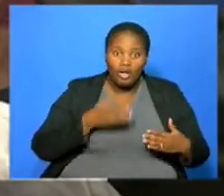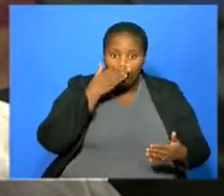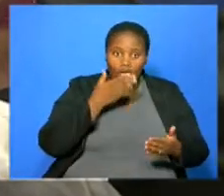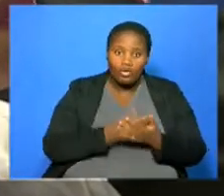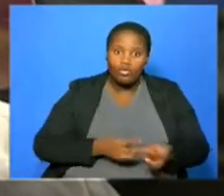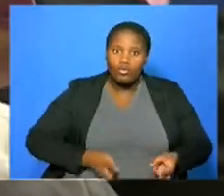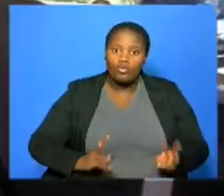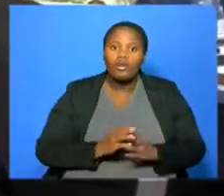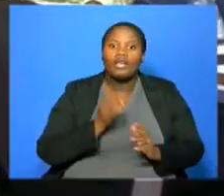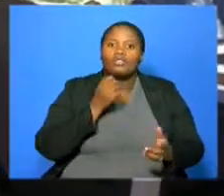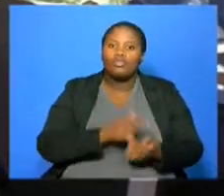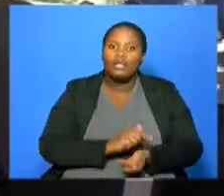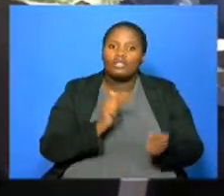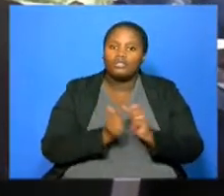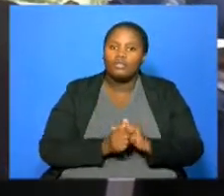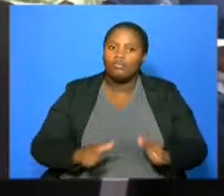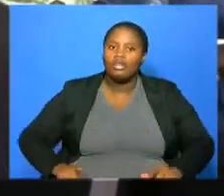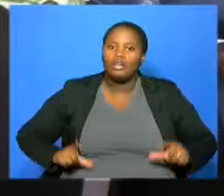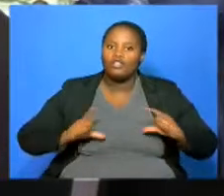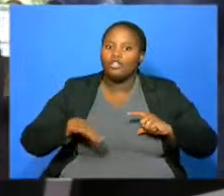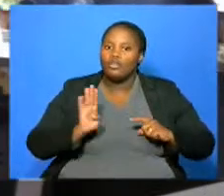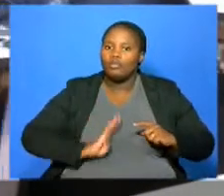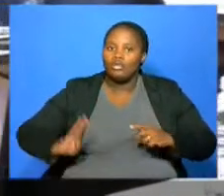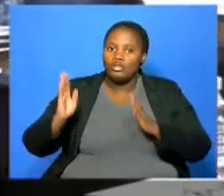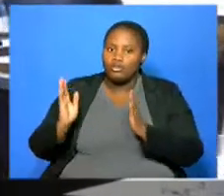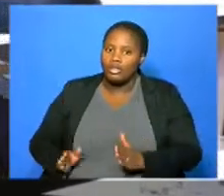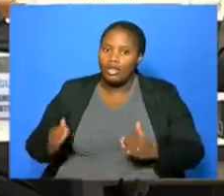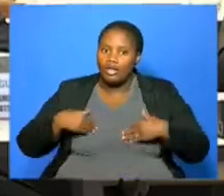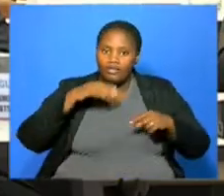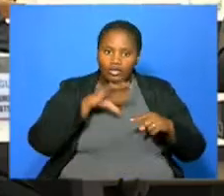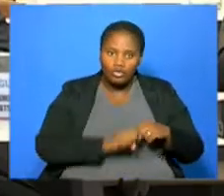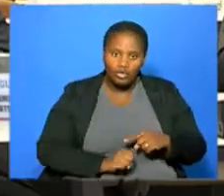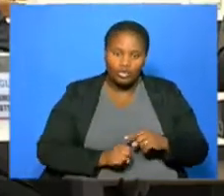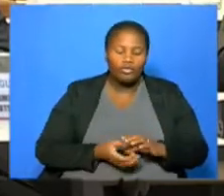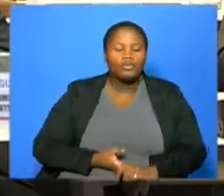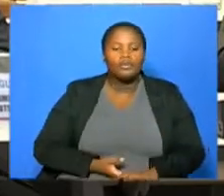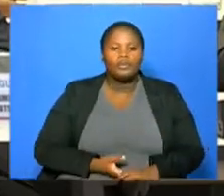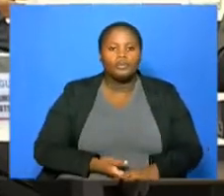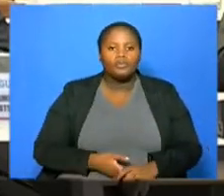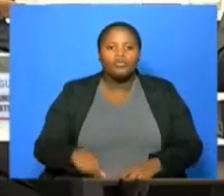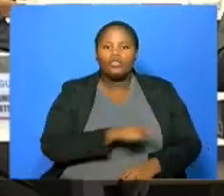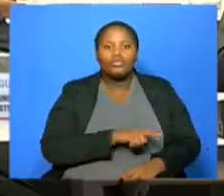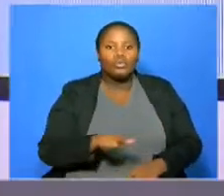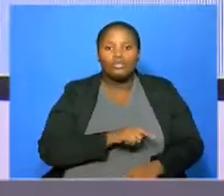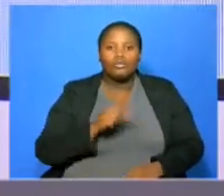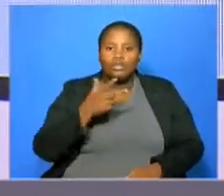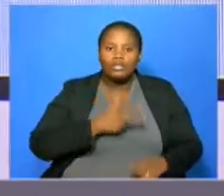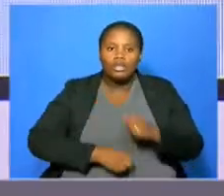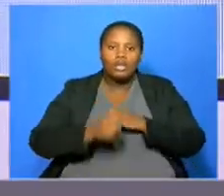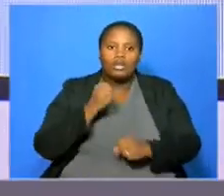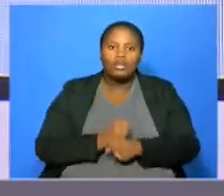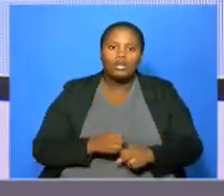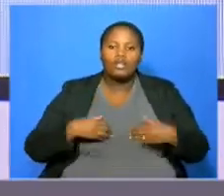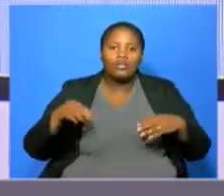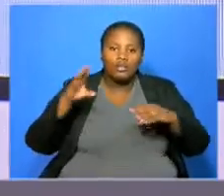positively impacted the lives of Botswana are said to have been achieved. In 2023, the informal sector